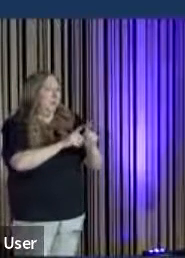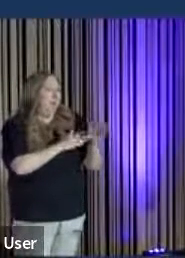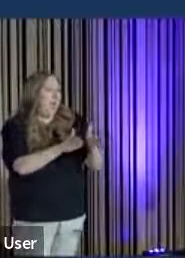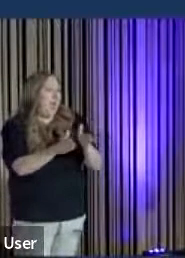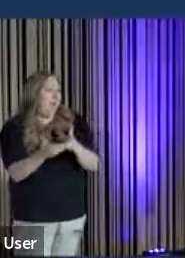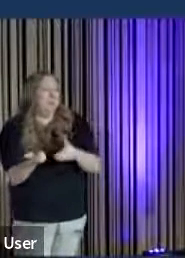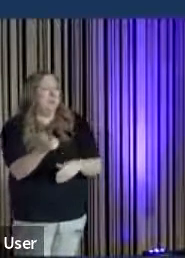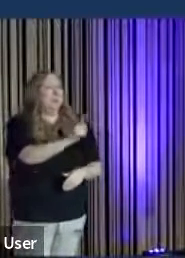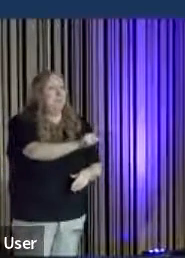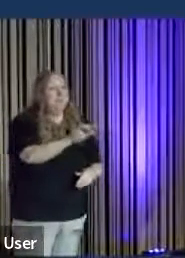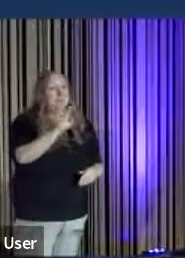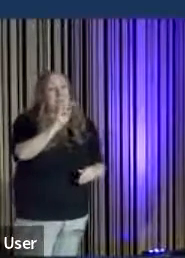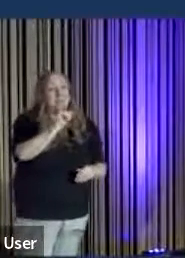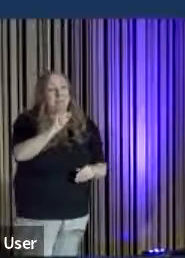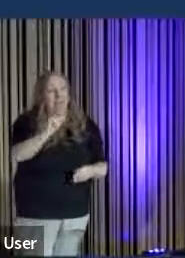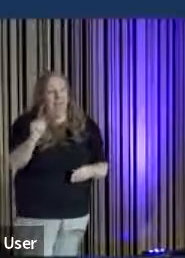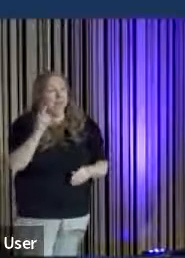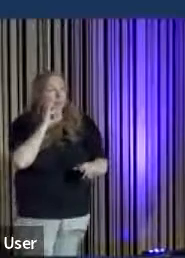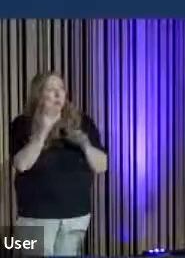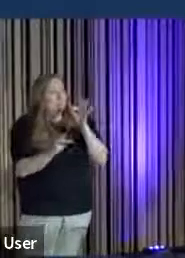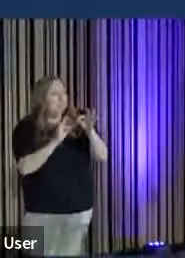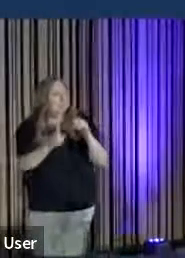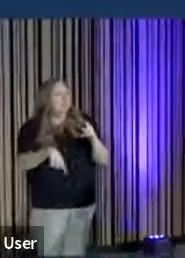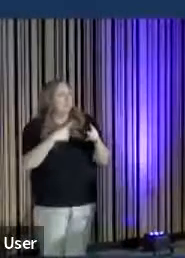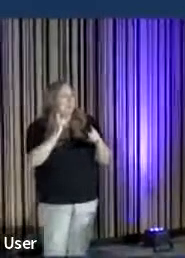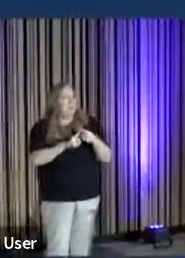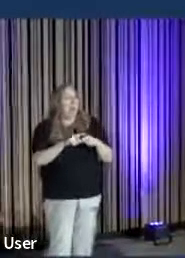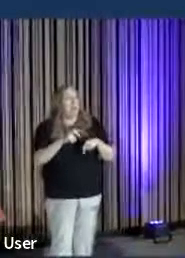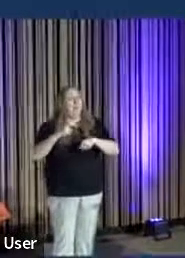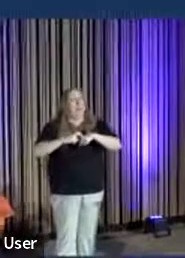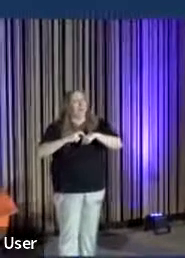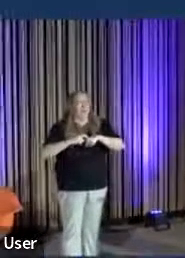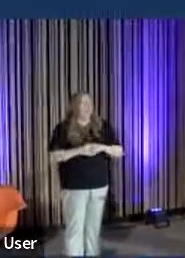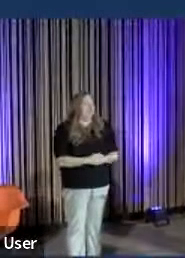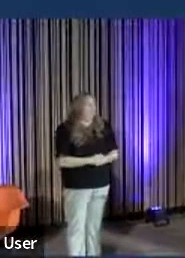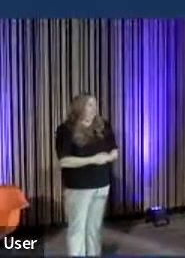Matt to tell us a lot more about the viruses.